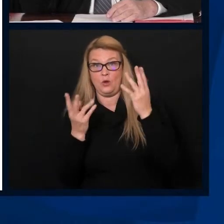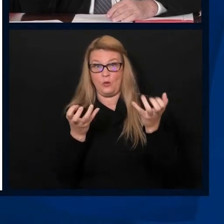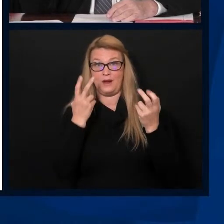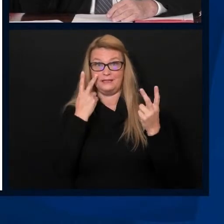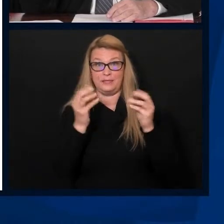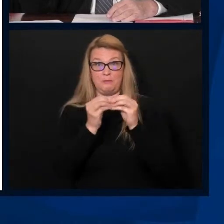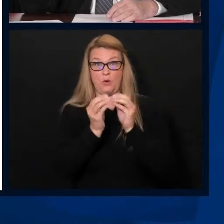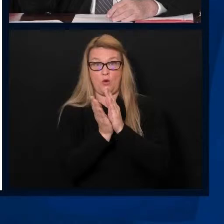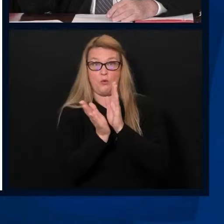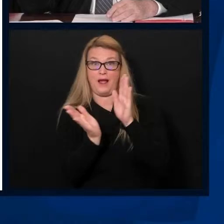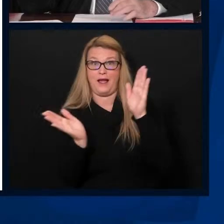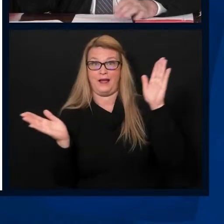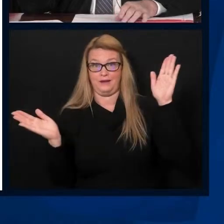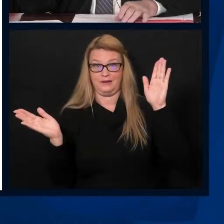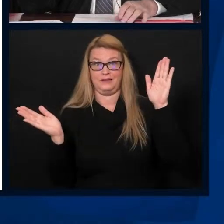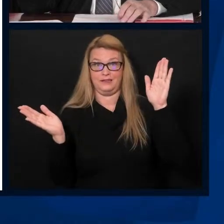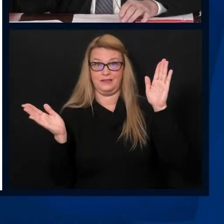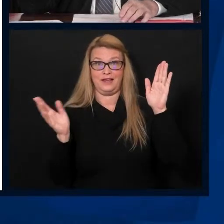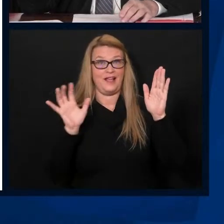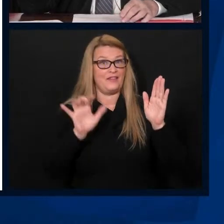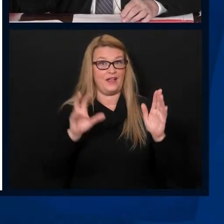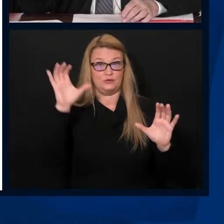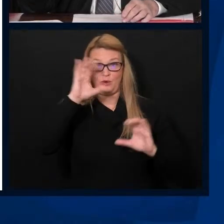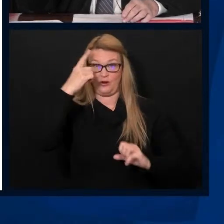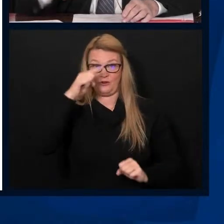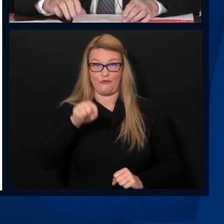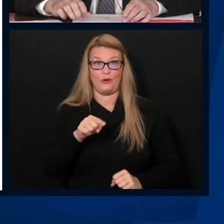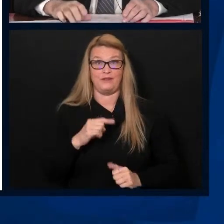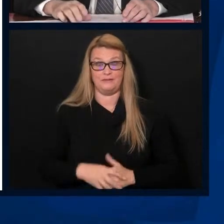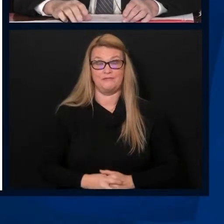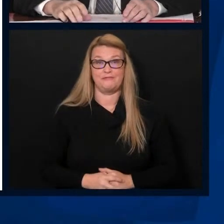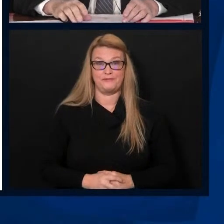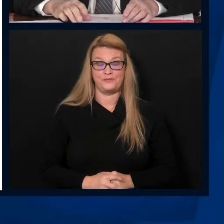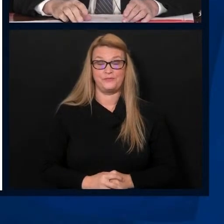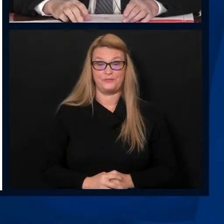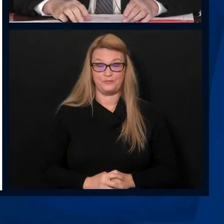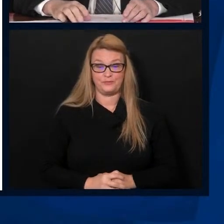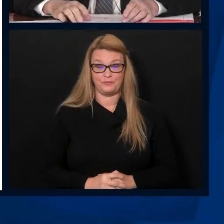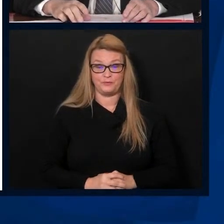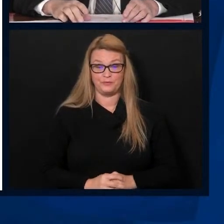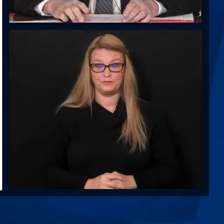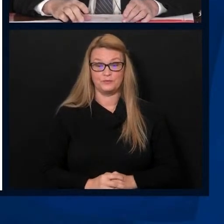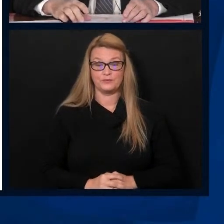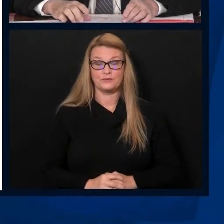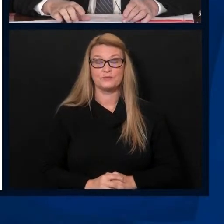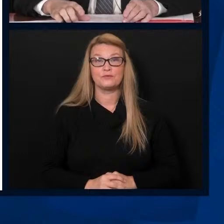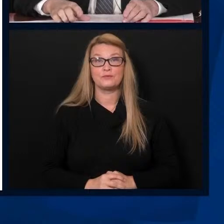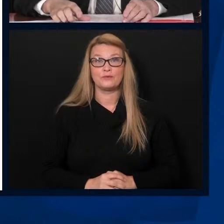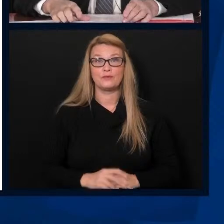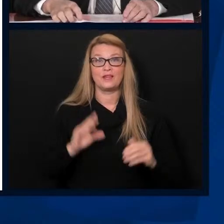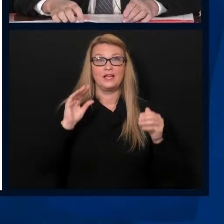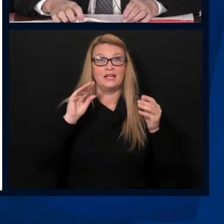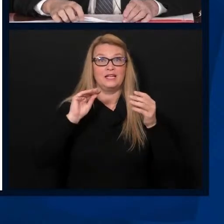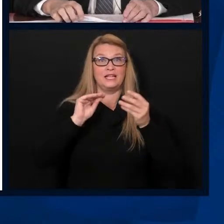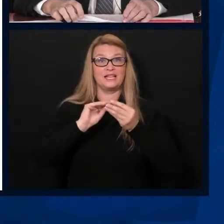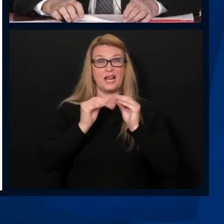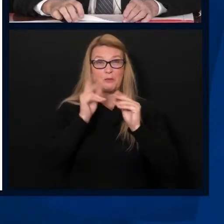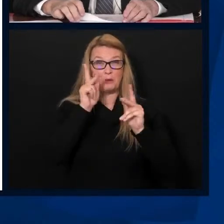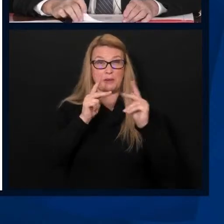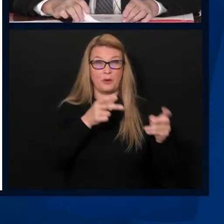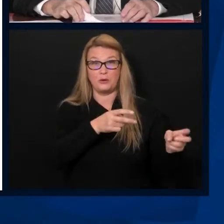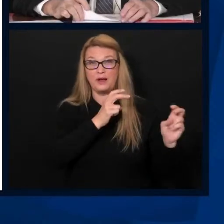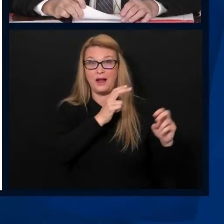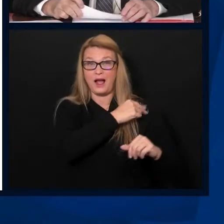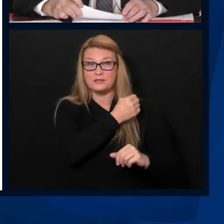are. Absolutely, that's what we want to have happen. The number of patients, like I said, in the hospital